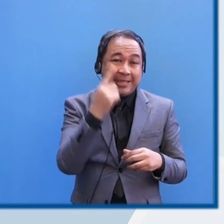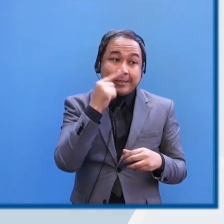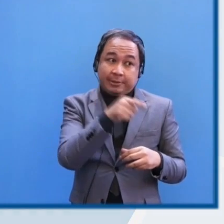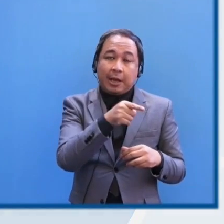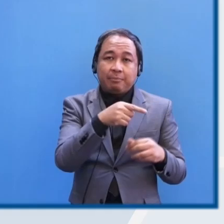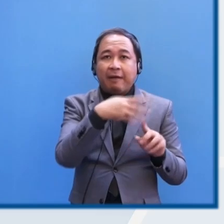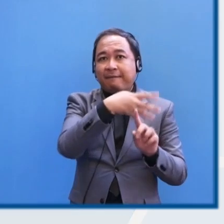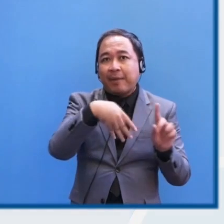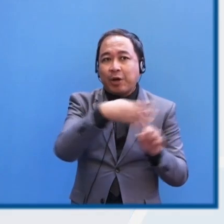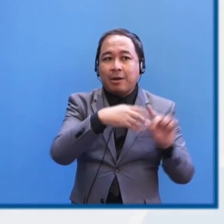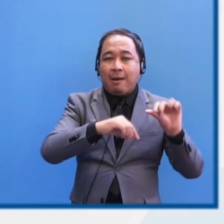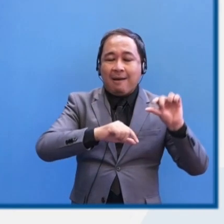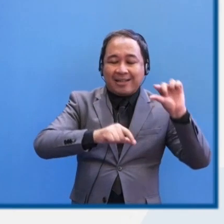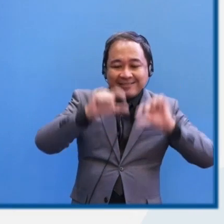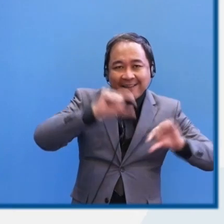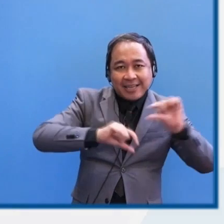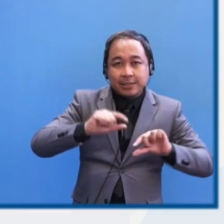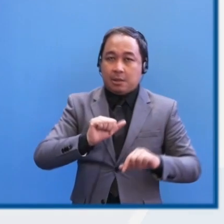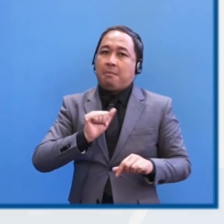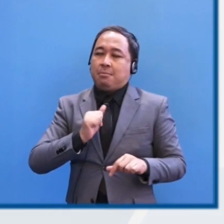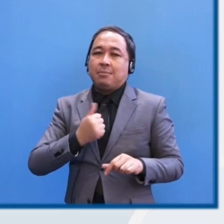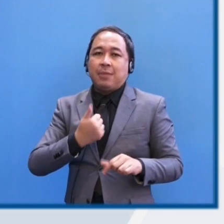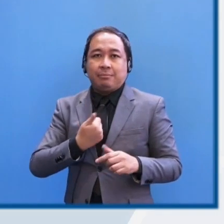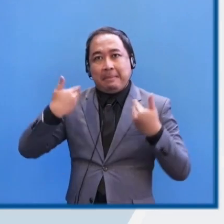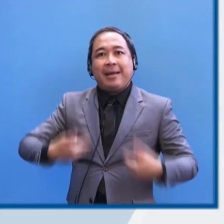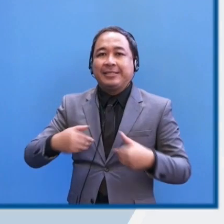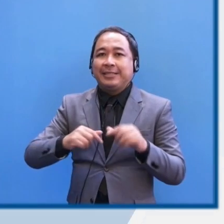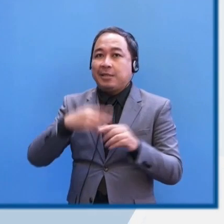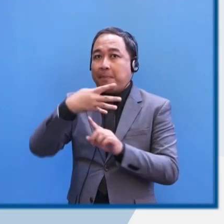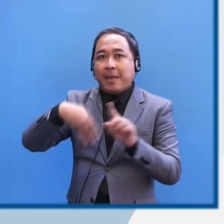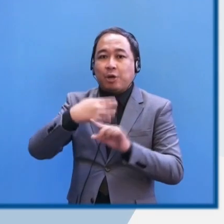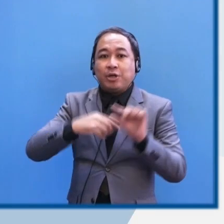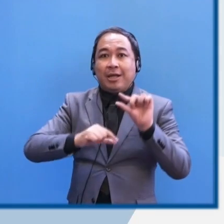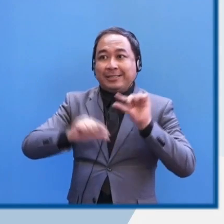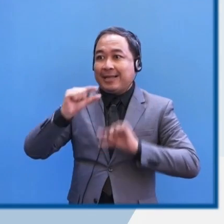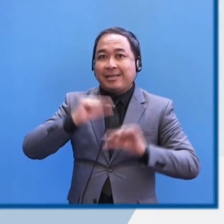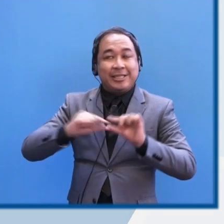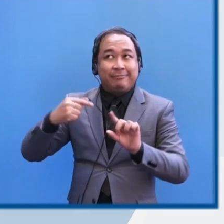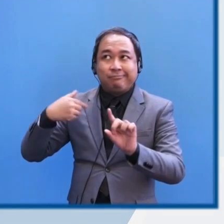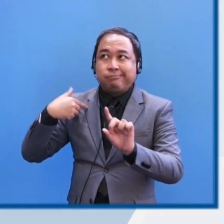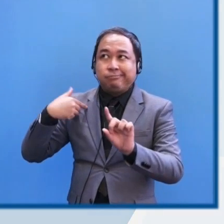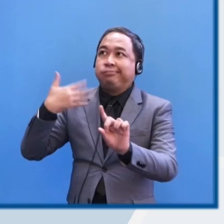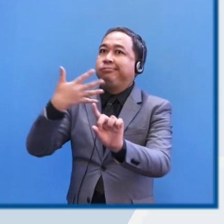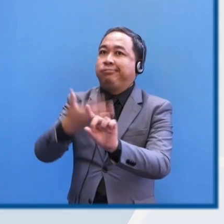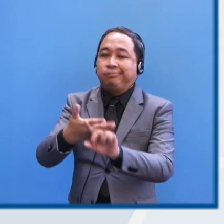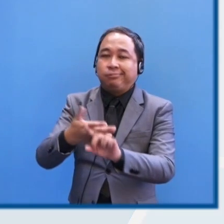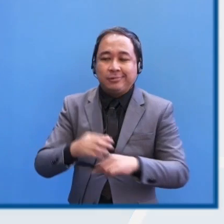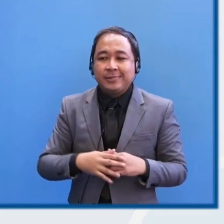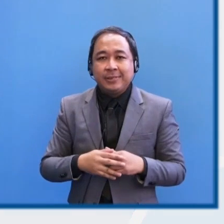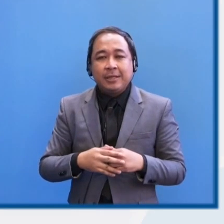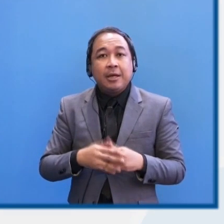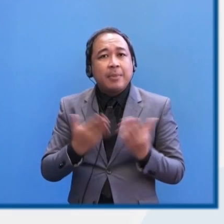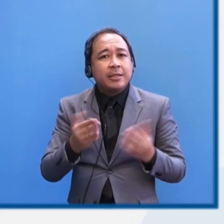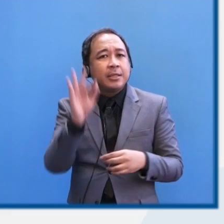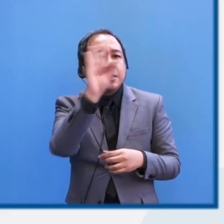of you, like myself, were scientists a long, long, long time ago, and now we don't know what we are. But what is the